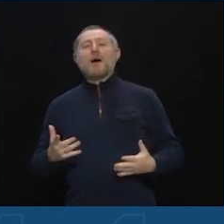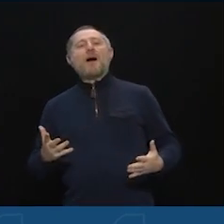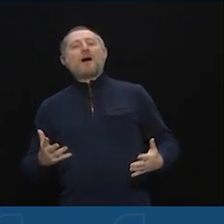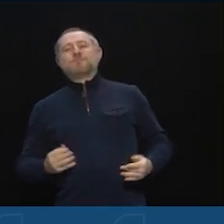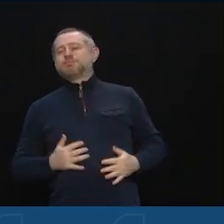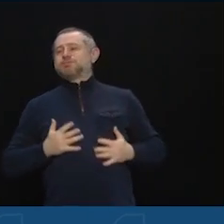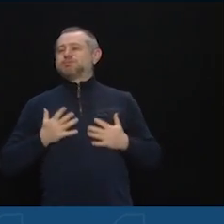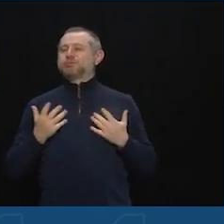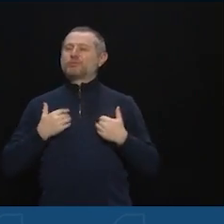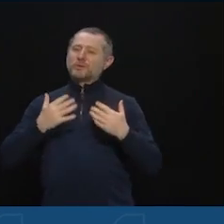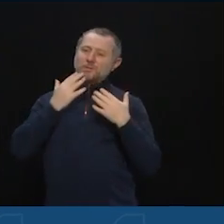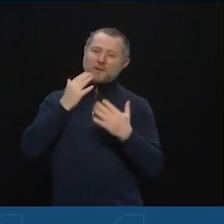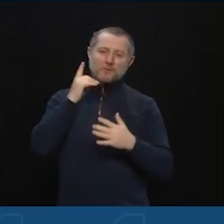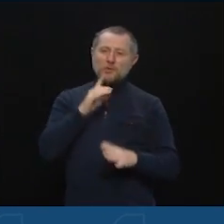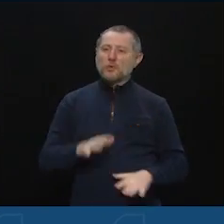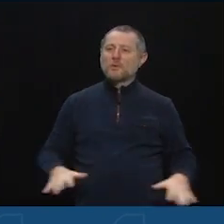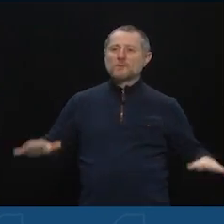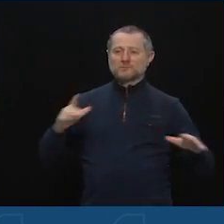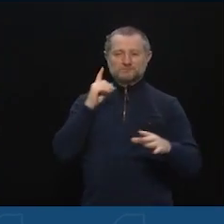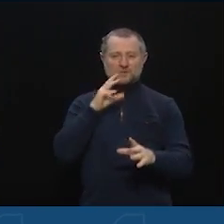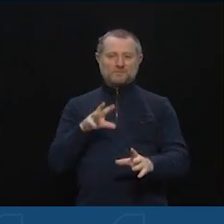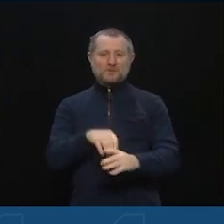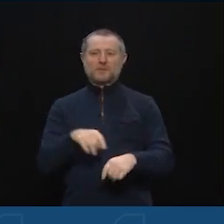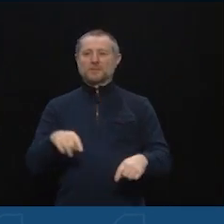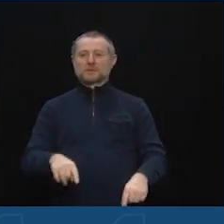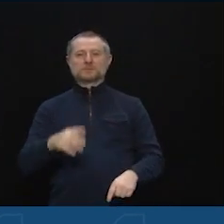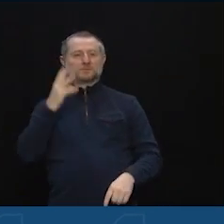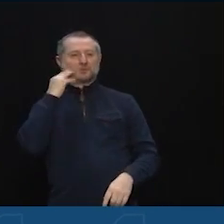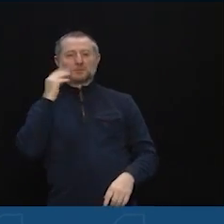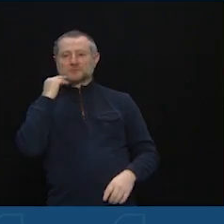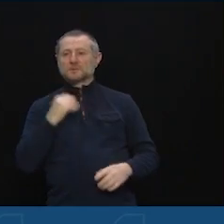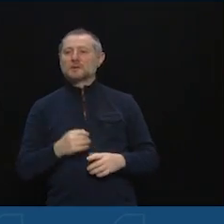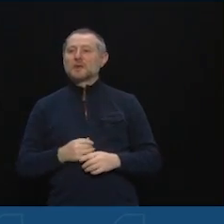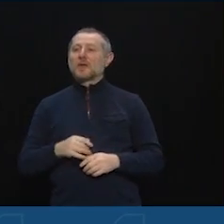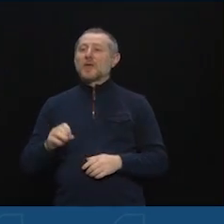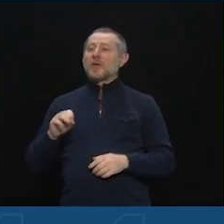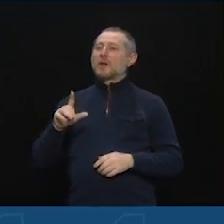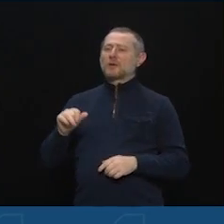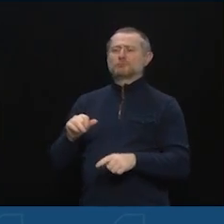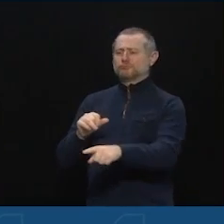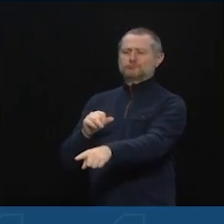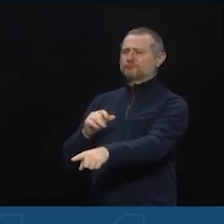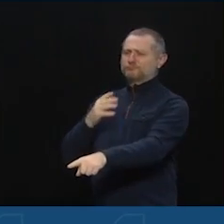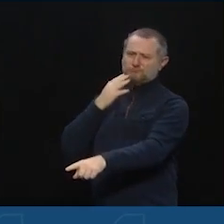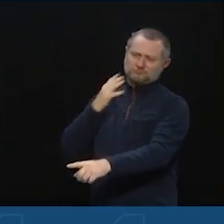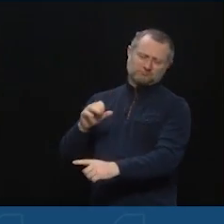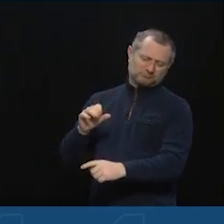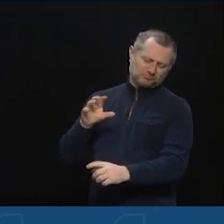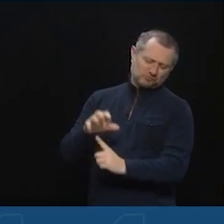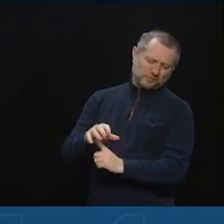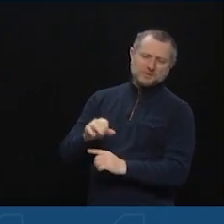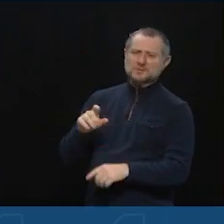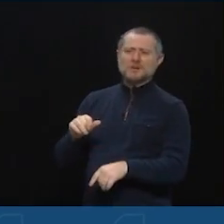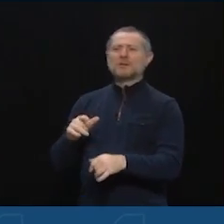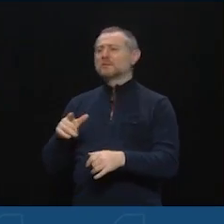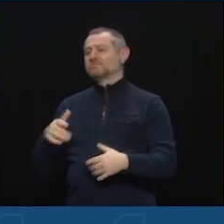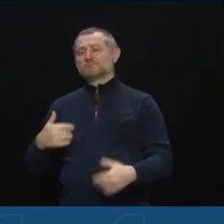thank all of you for being part of this experience. And Angela, you are a rock star in my book, and I'm coming back at